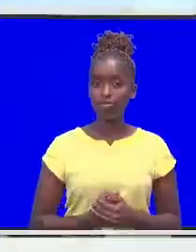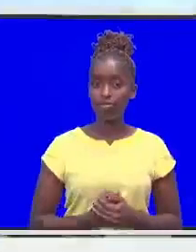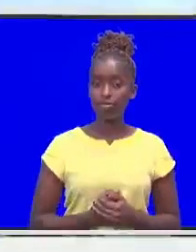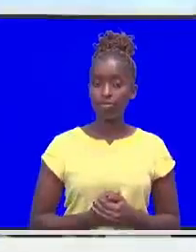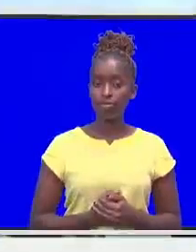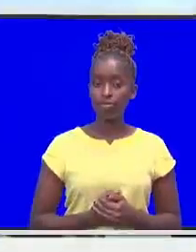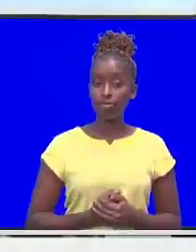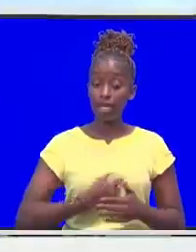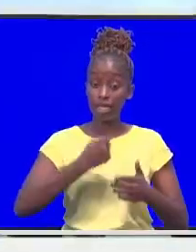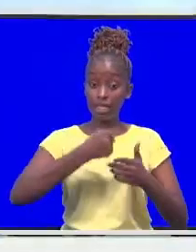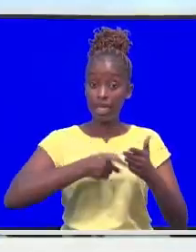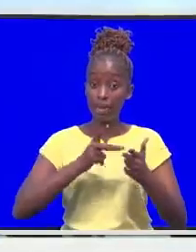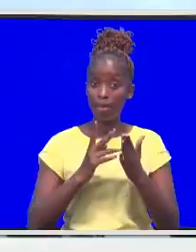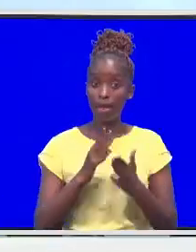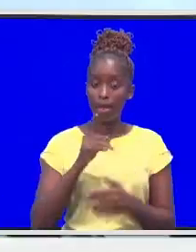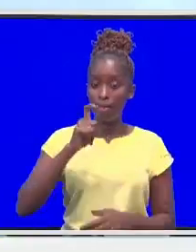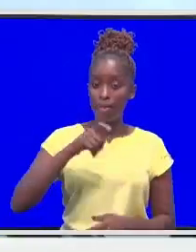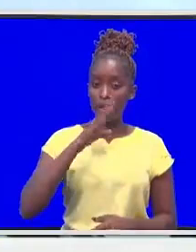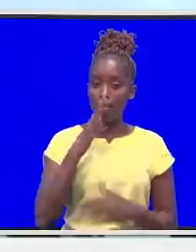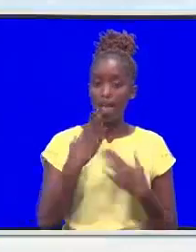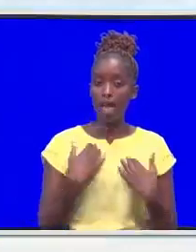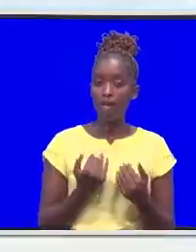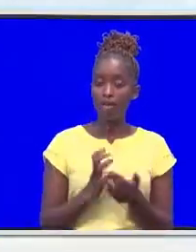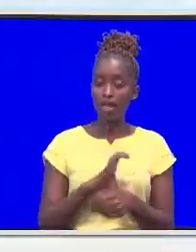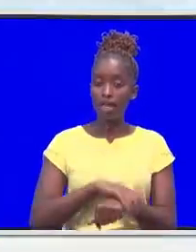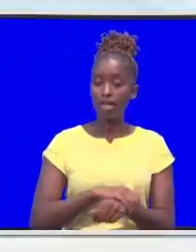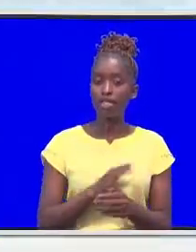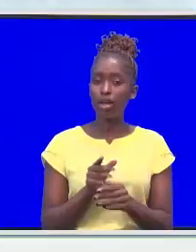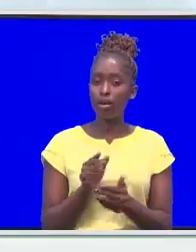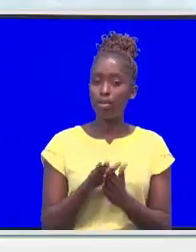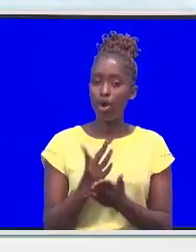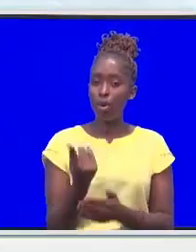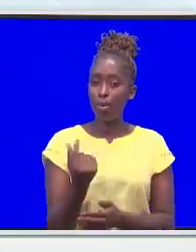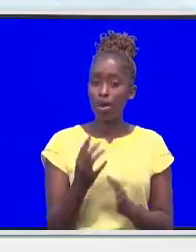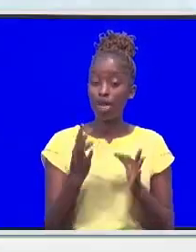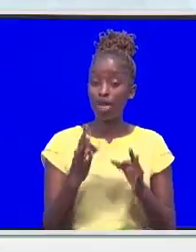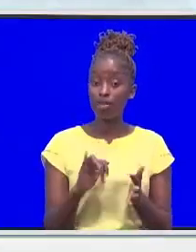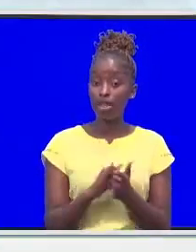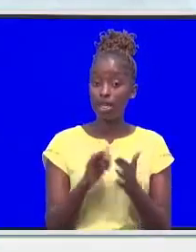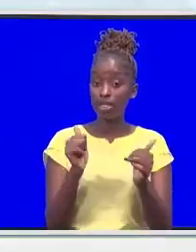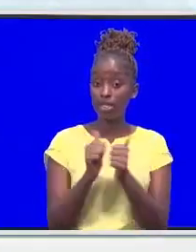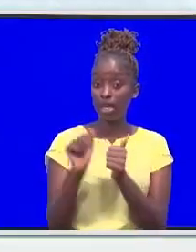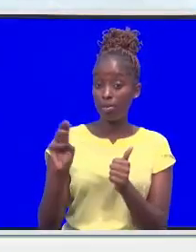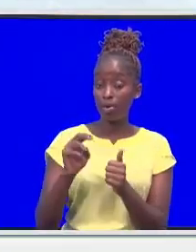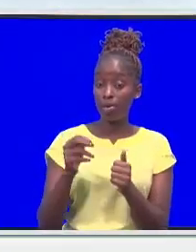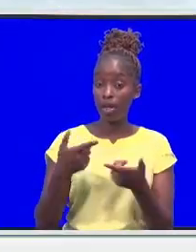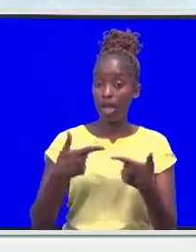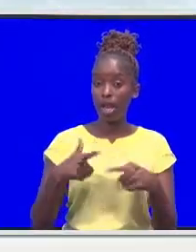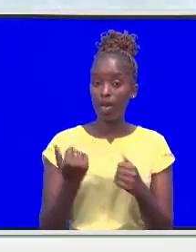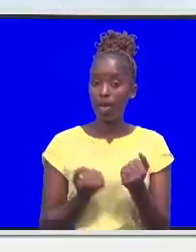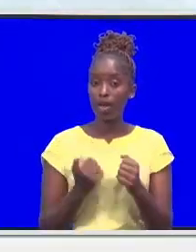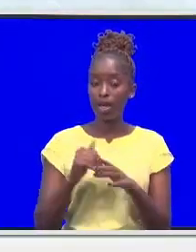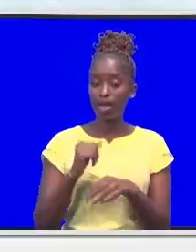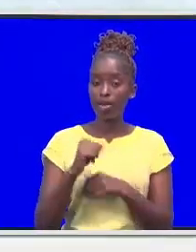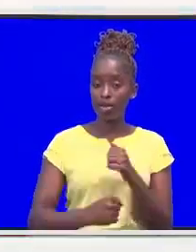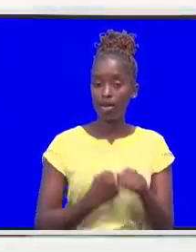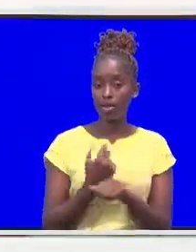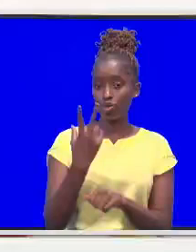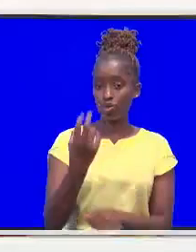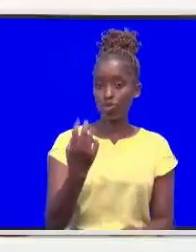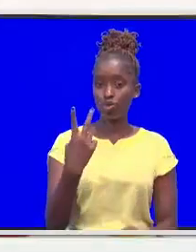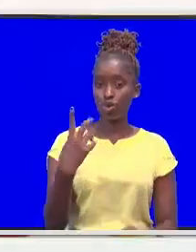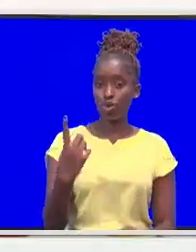more money to sustain the country's public servants' wage bill if the 10 million car allowance for judges scrapped off in the year 2021 is